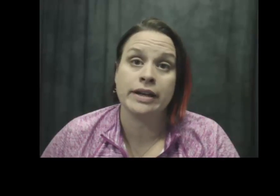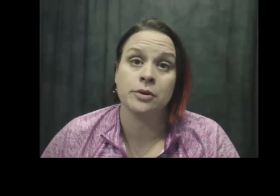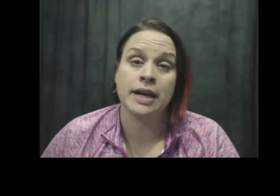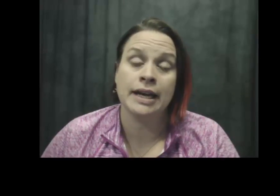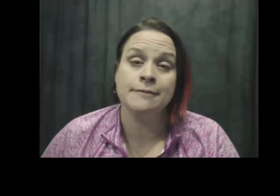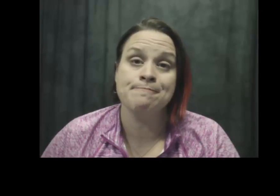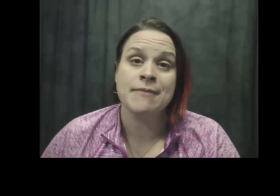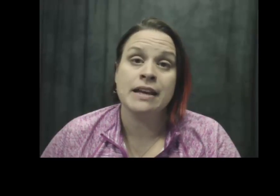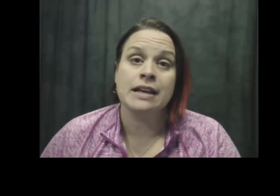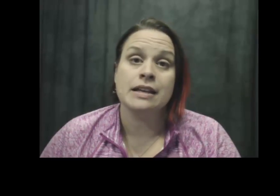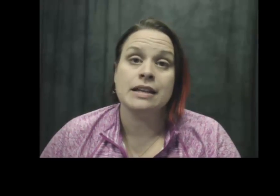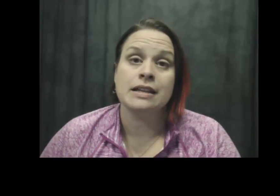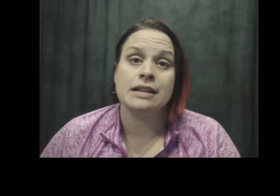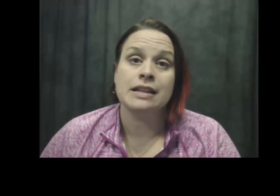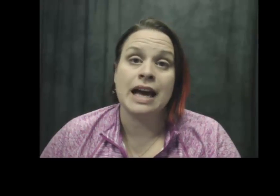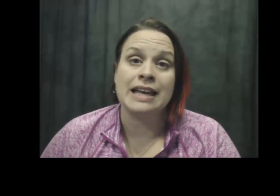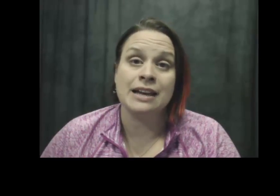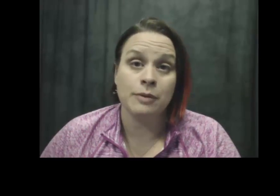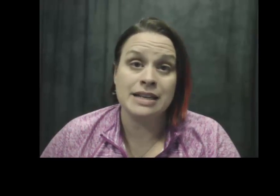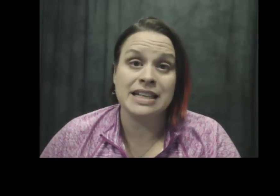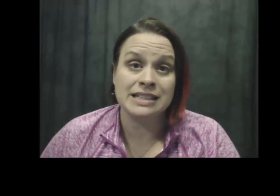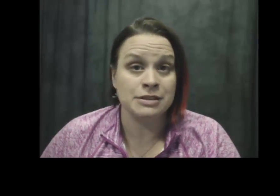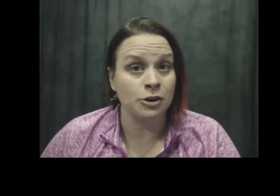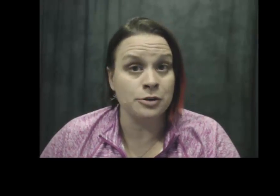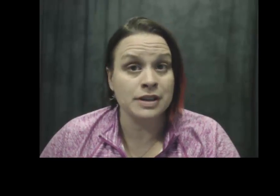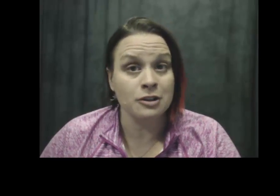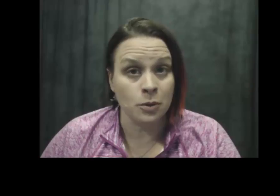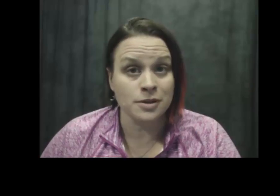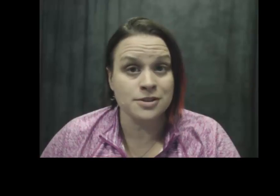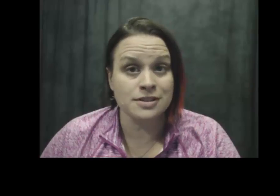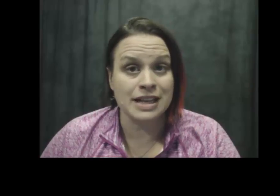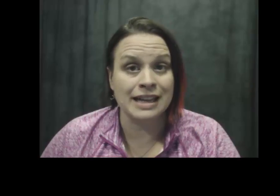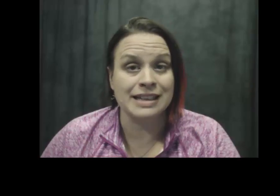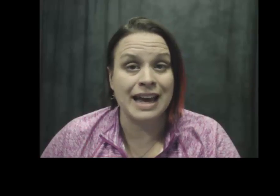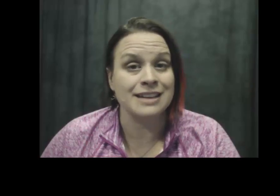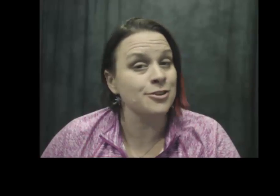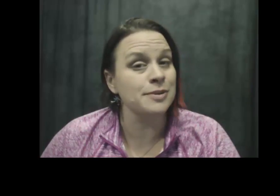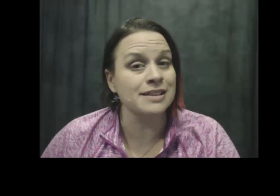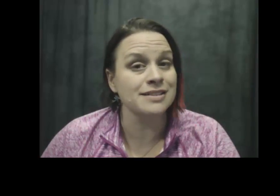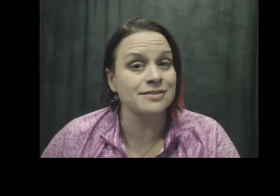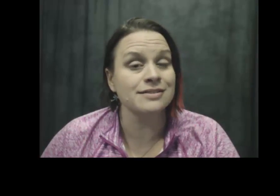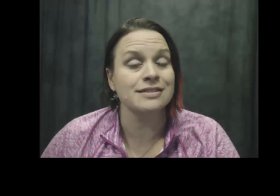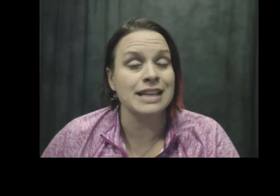going quick, okay? I can't wait to get to know you in the course, and